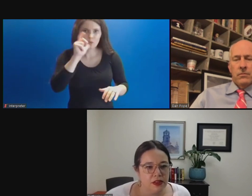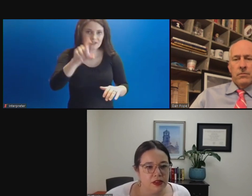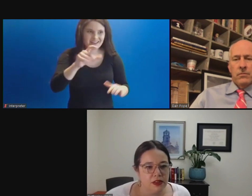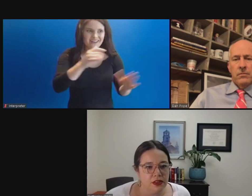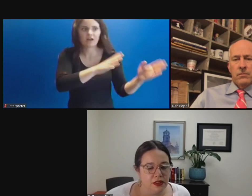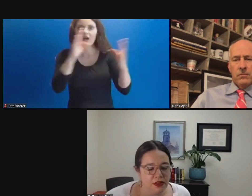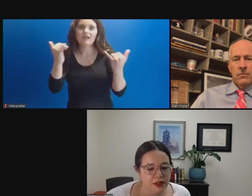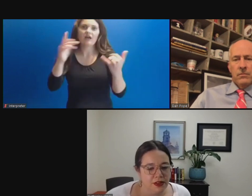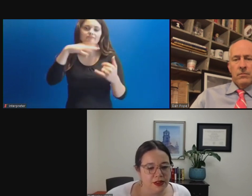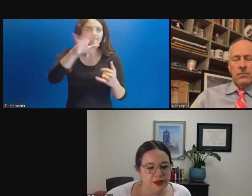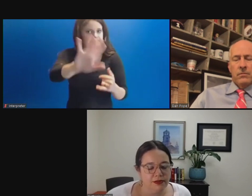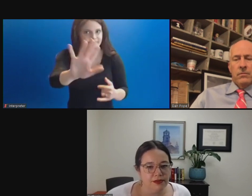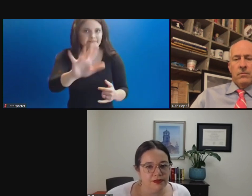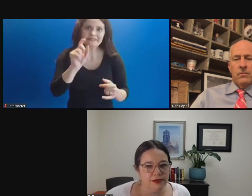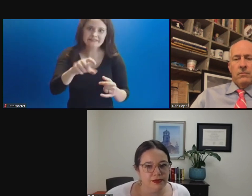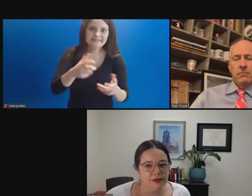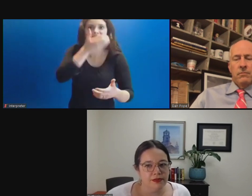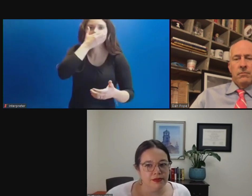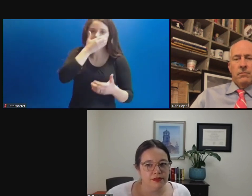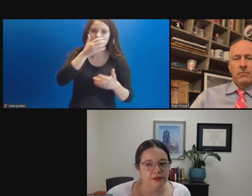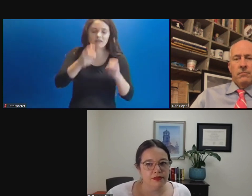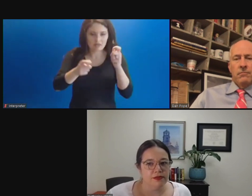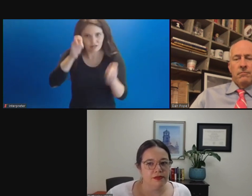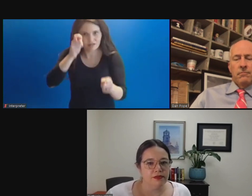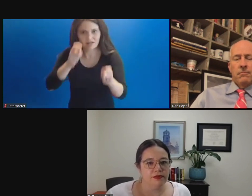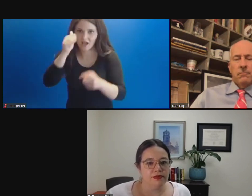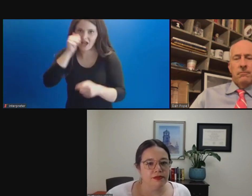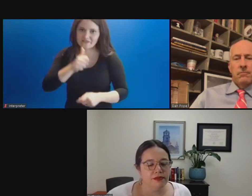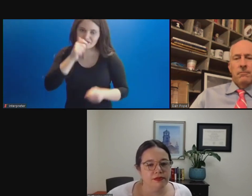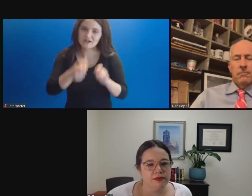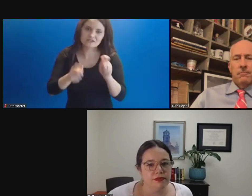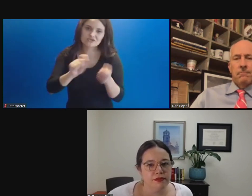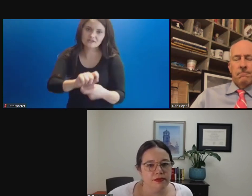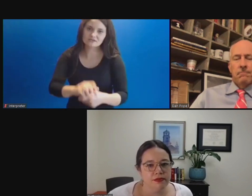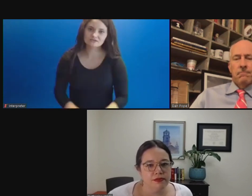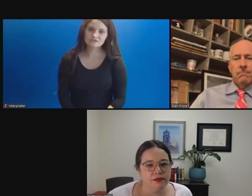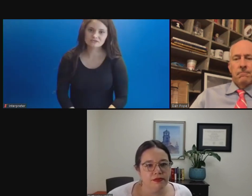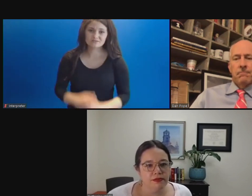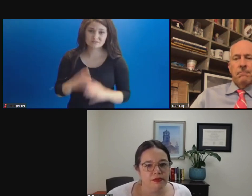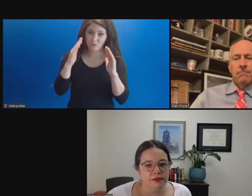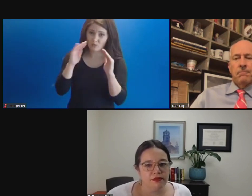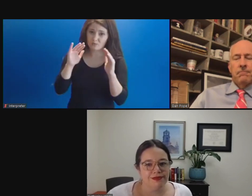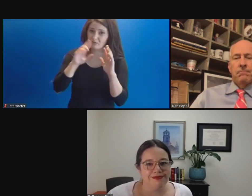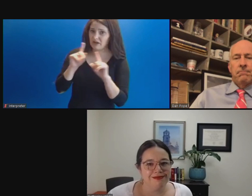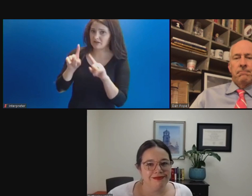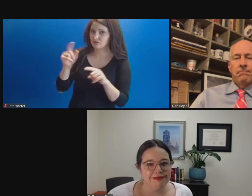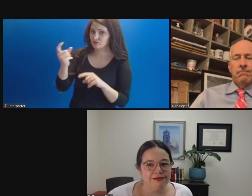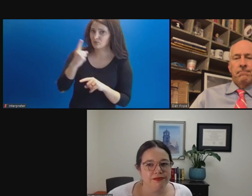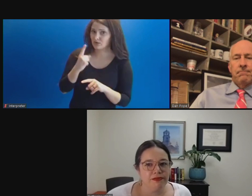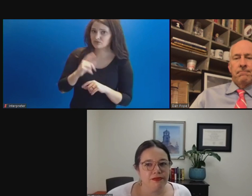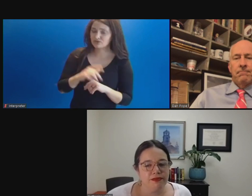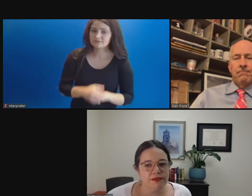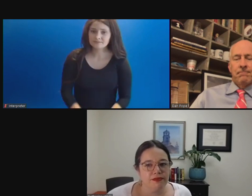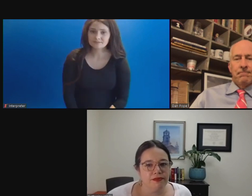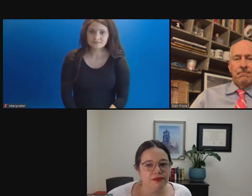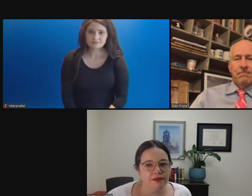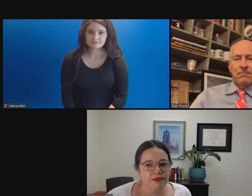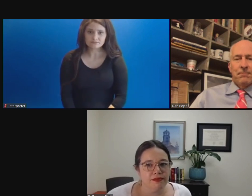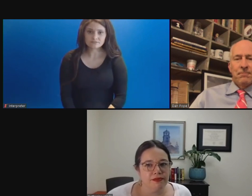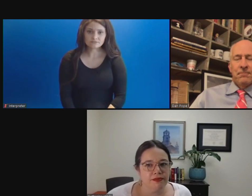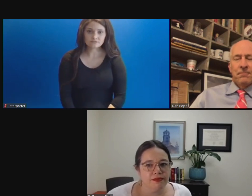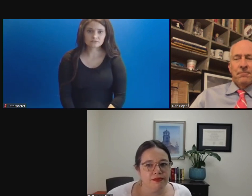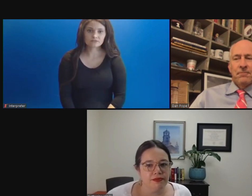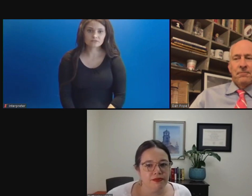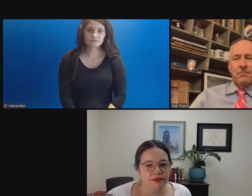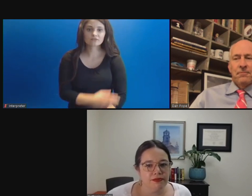saying you should wear a mask. So these things change on a daily basis. I hope that answered your question, Aiden. Okay, and